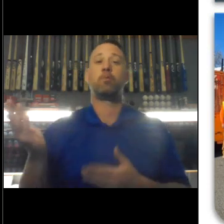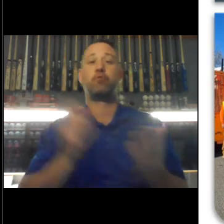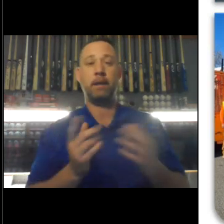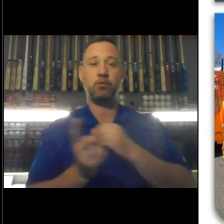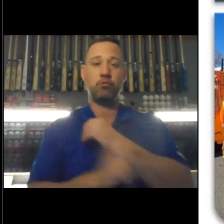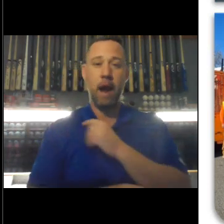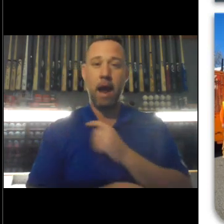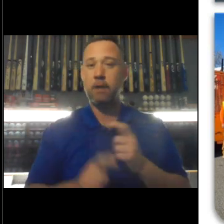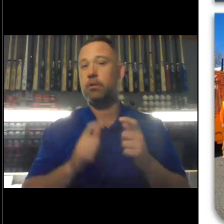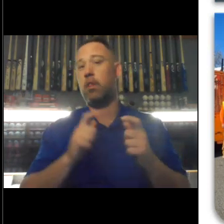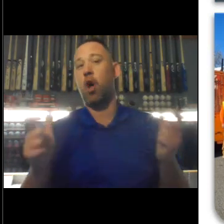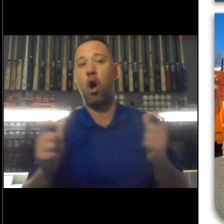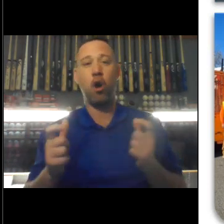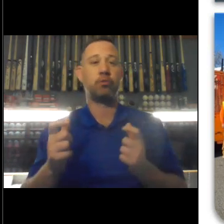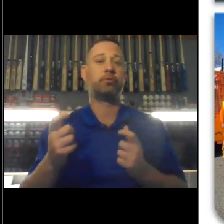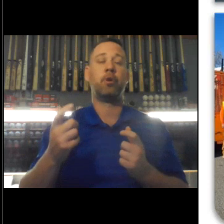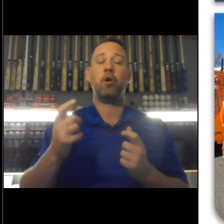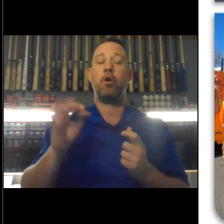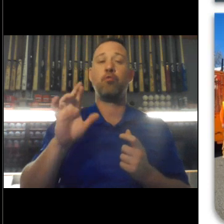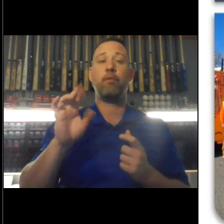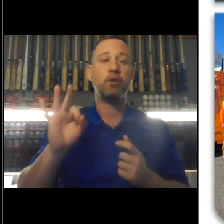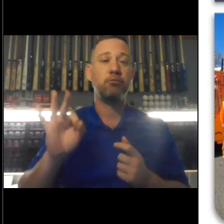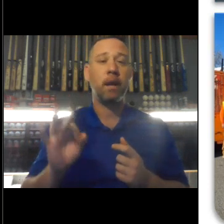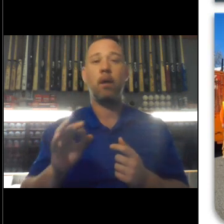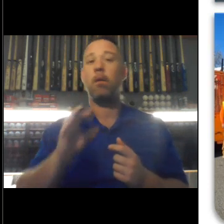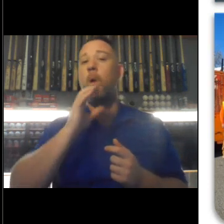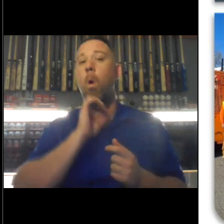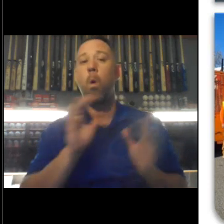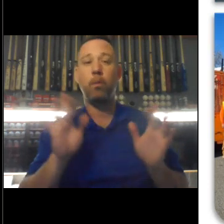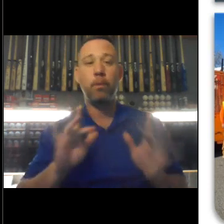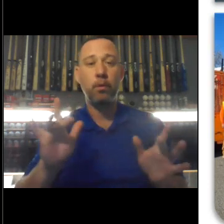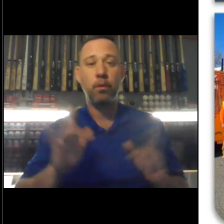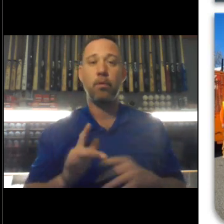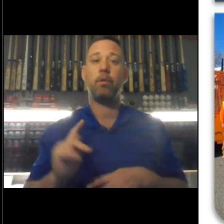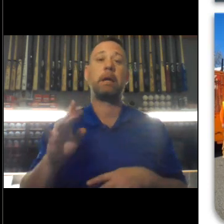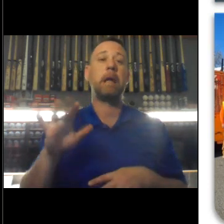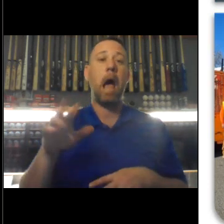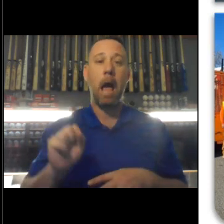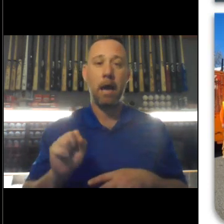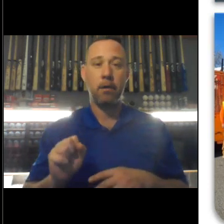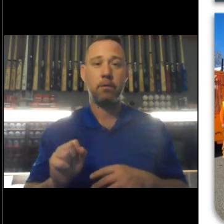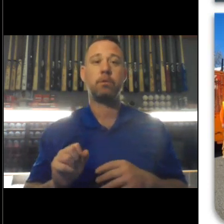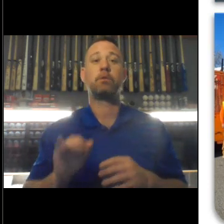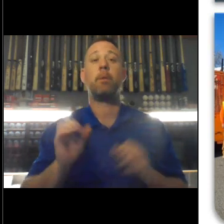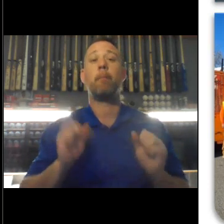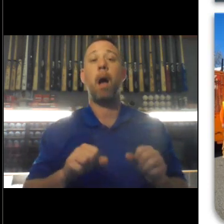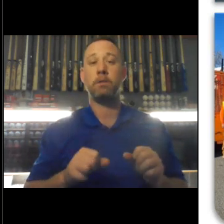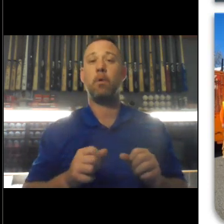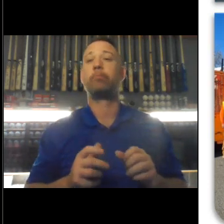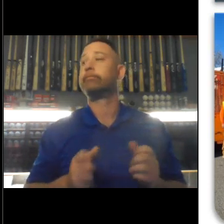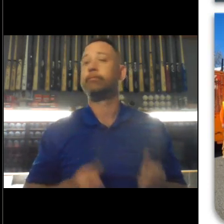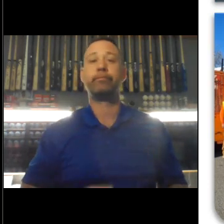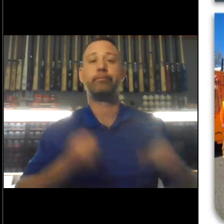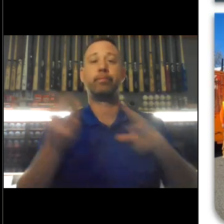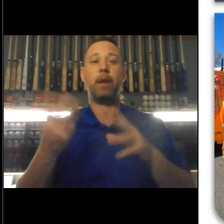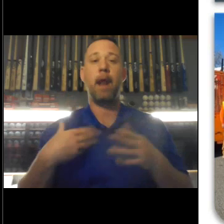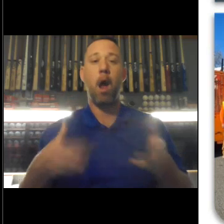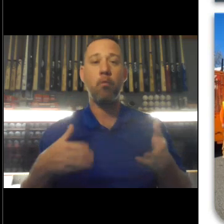large appliances, a refrigerator, an old computer, tires, because the possibility of those ending up on our roads is avoided